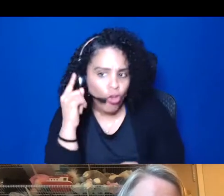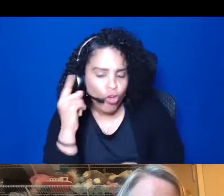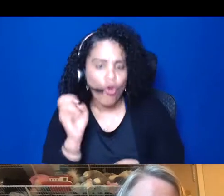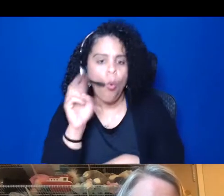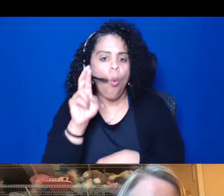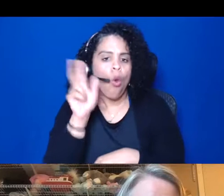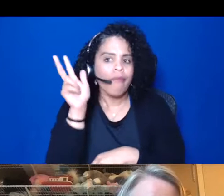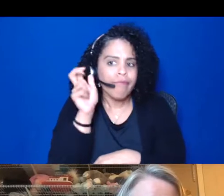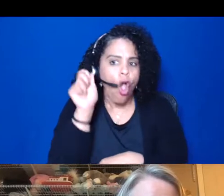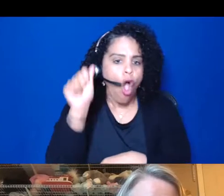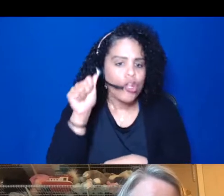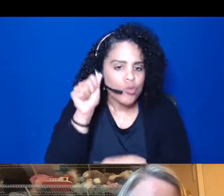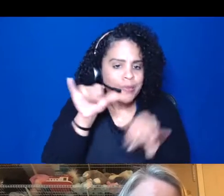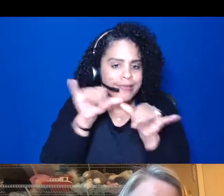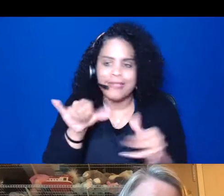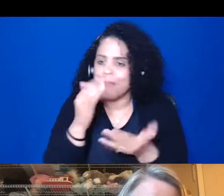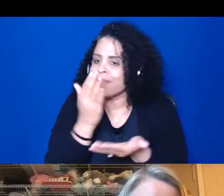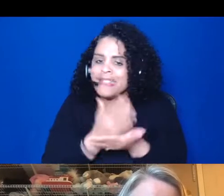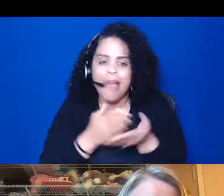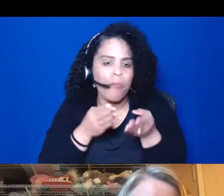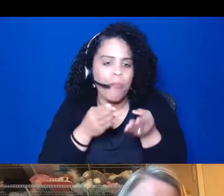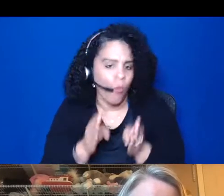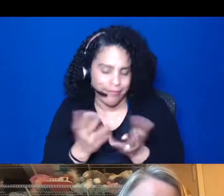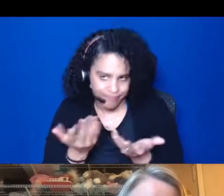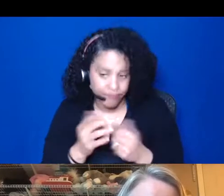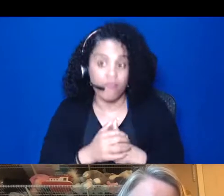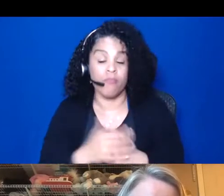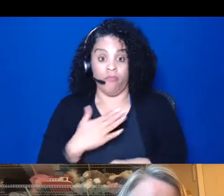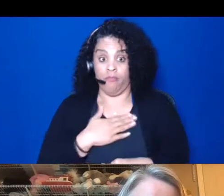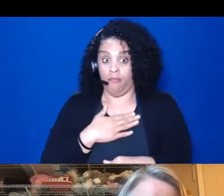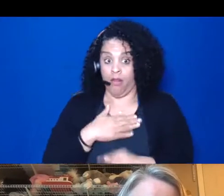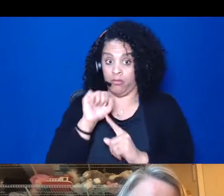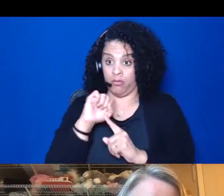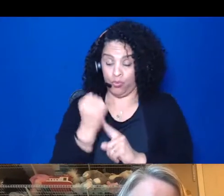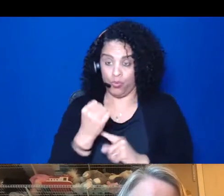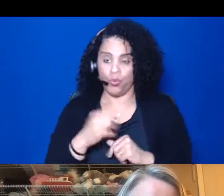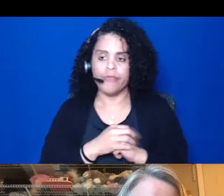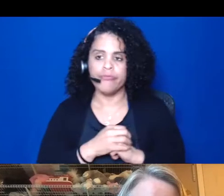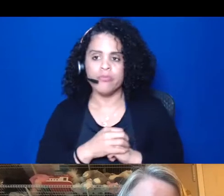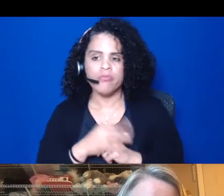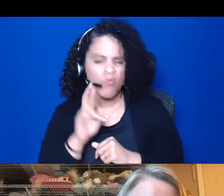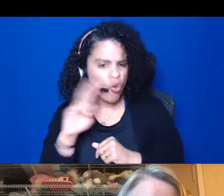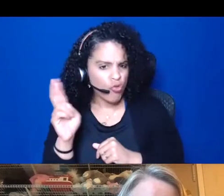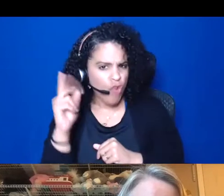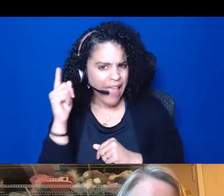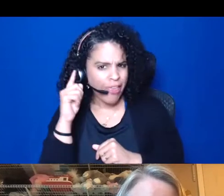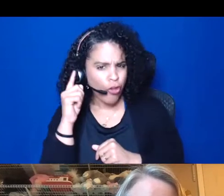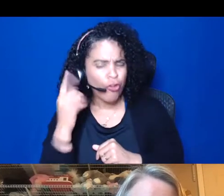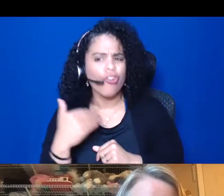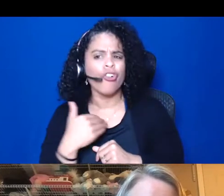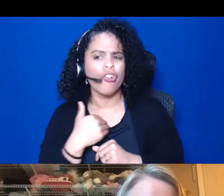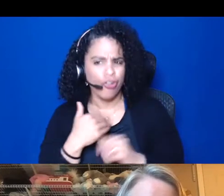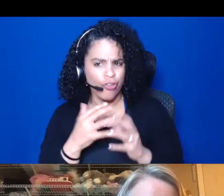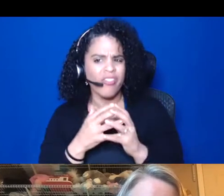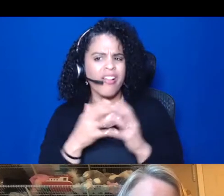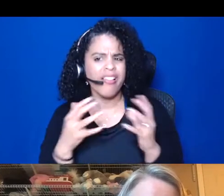auditory system in some way. So in my case, for my right ear, I've had a lot